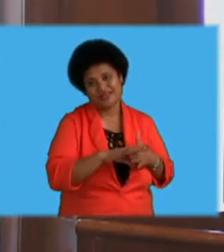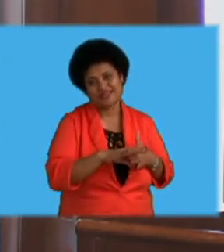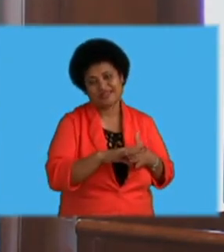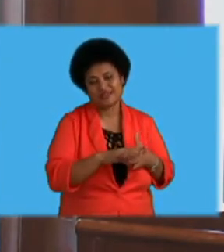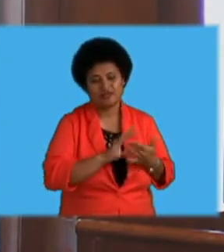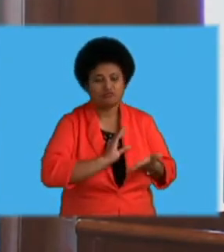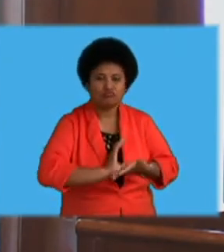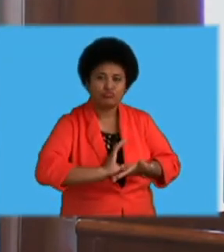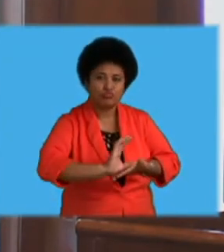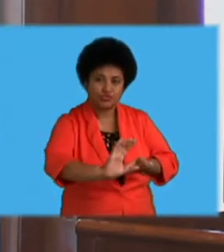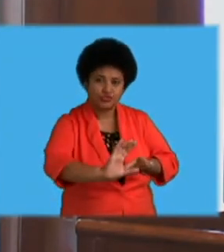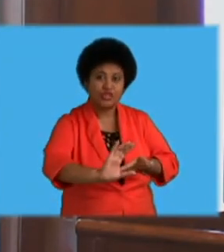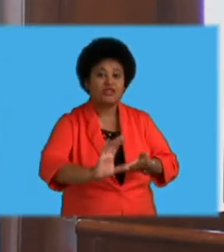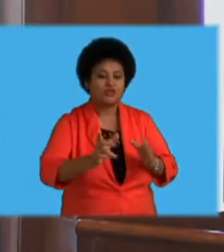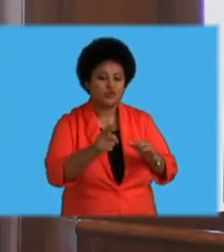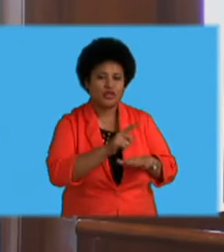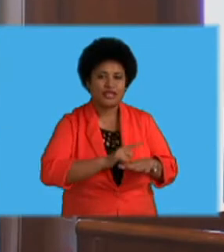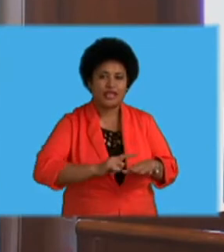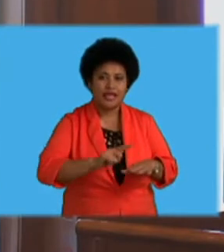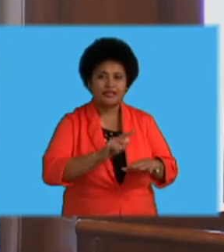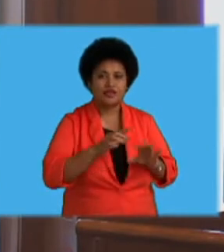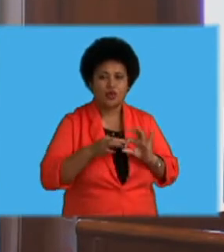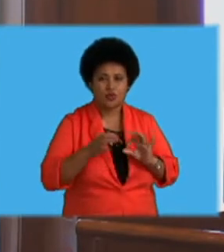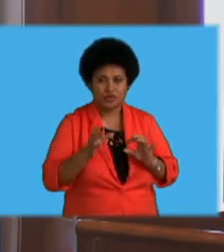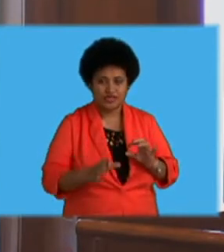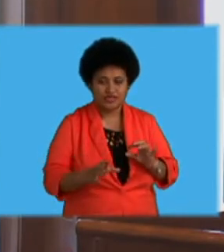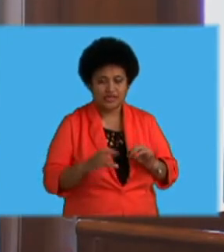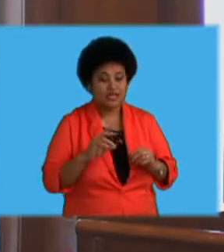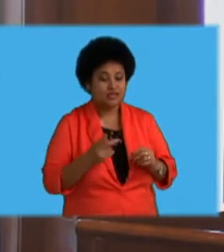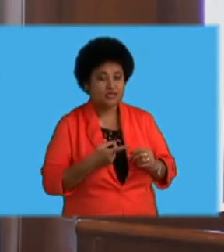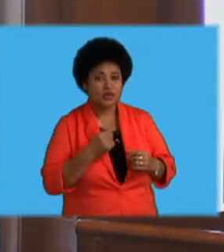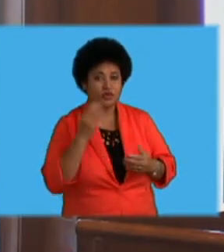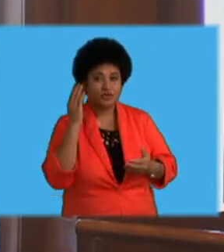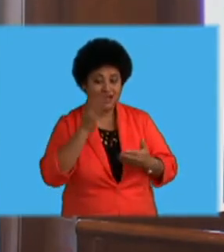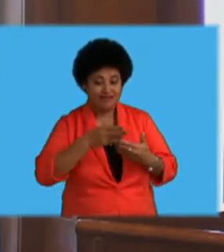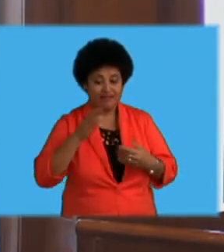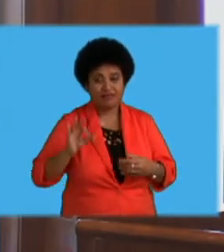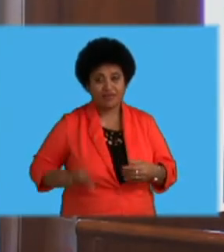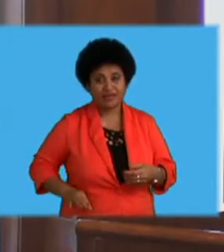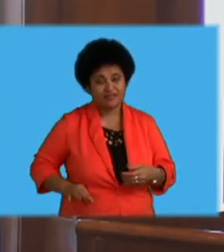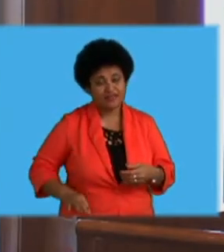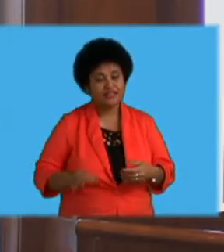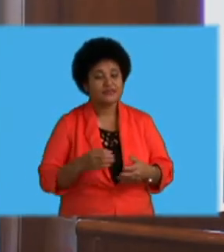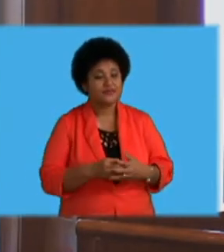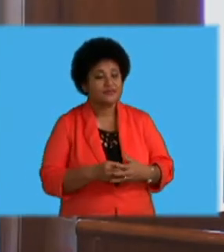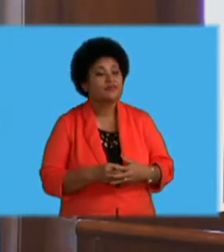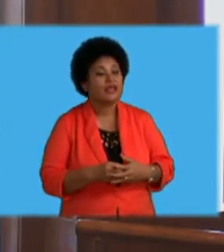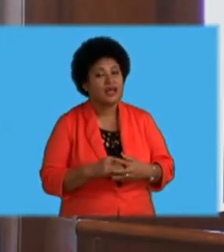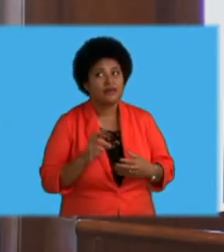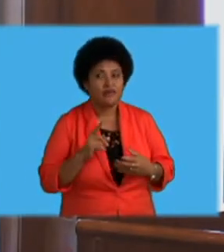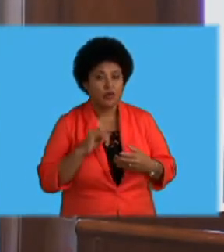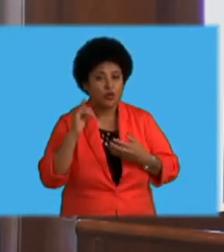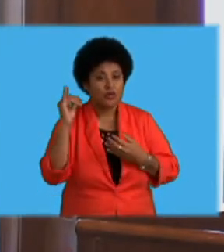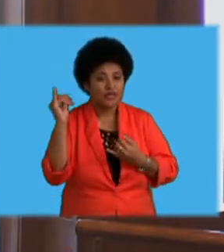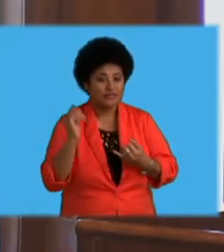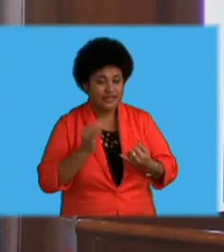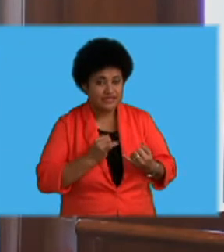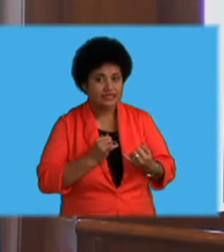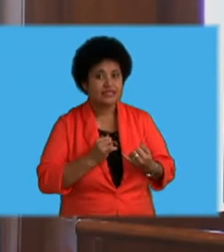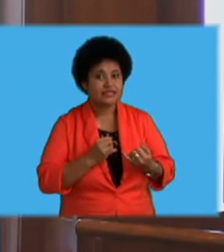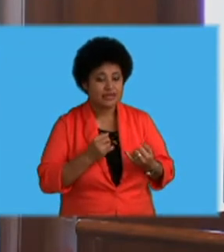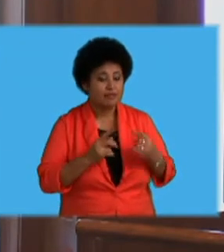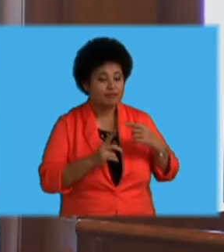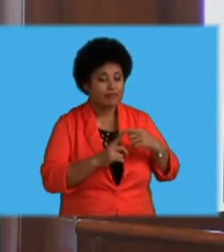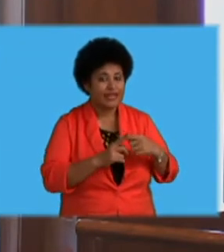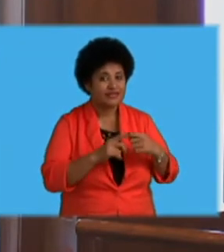$1,341,682.15. The tangible benefits directly promoting investment opportunities for investors and the landowning units through